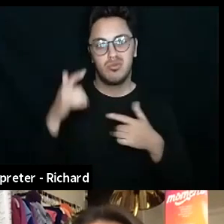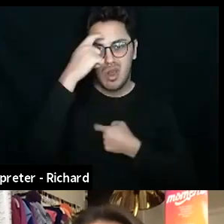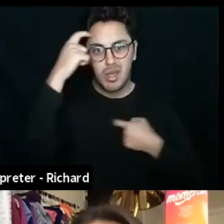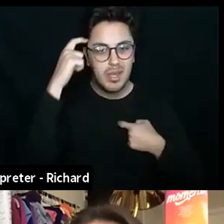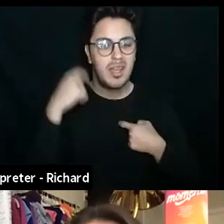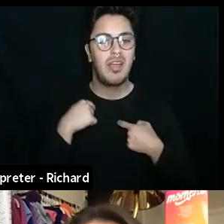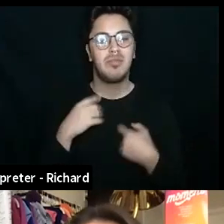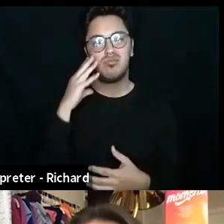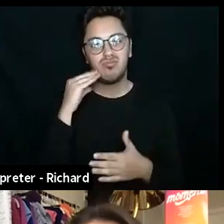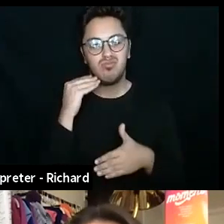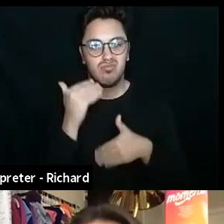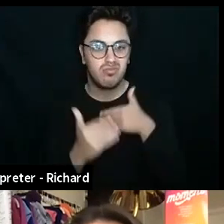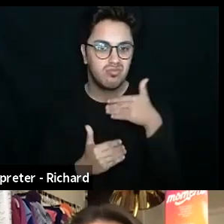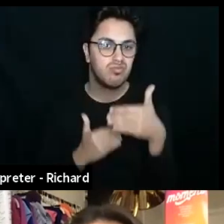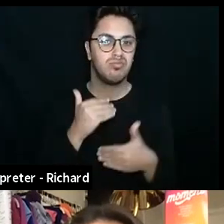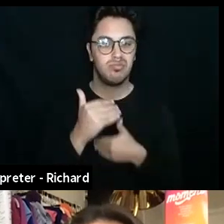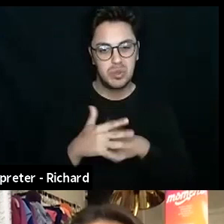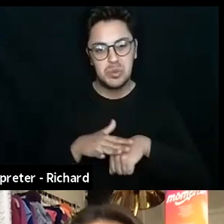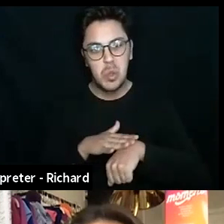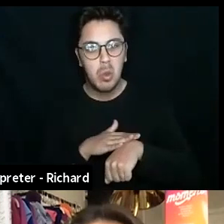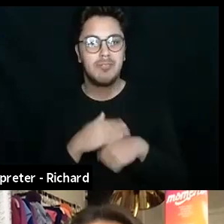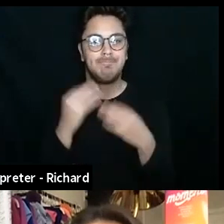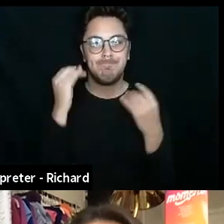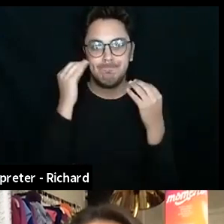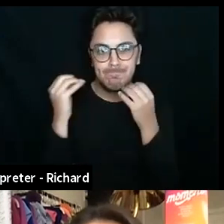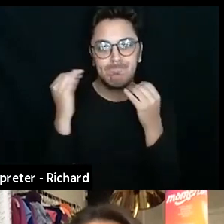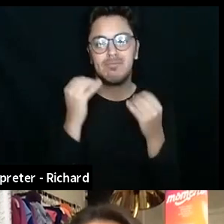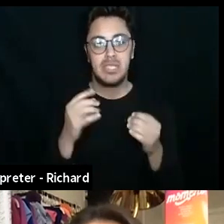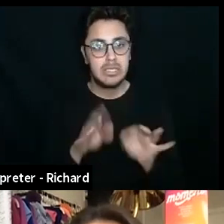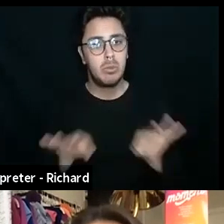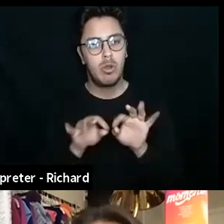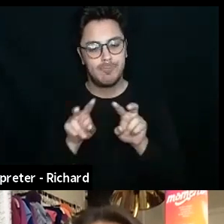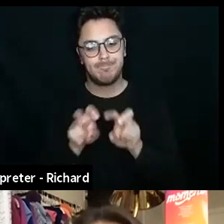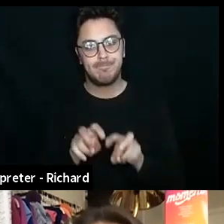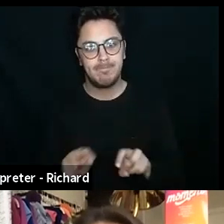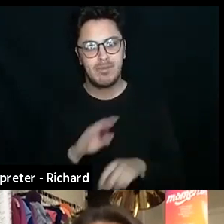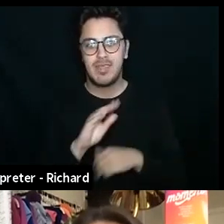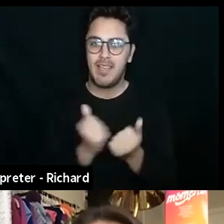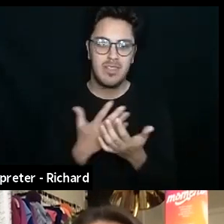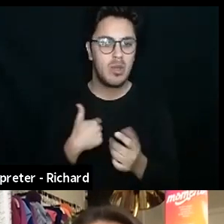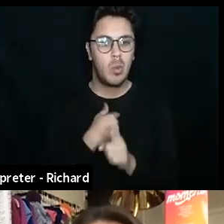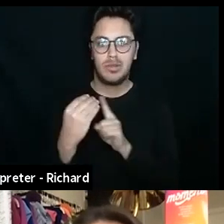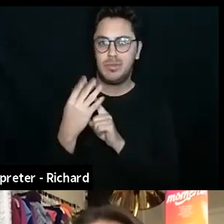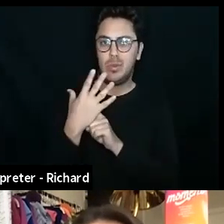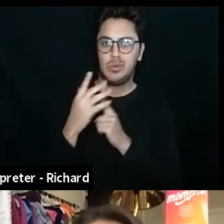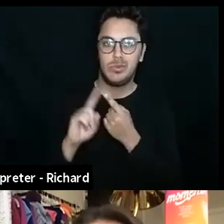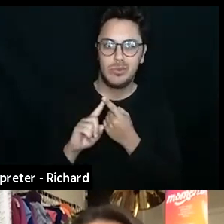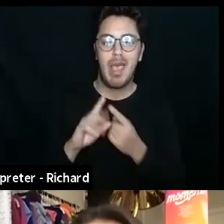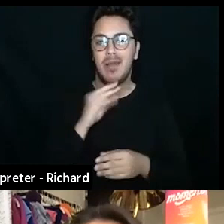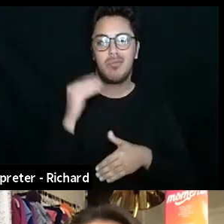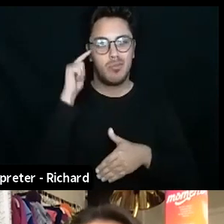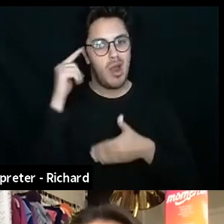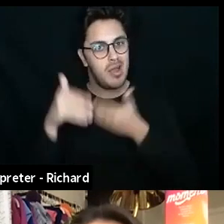through slowly, because I do think it's important to sort of unpack all of the things that we are exposed to and process and